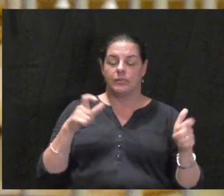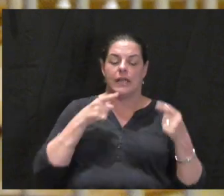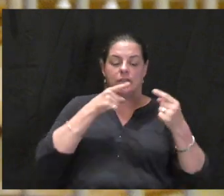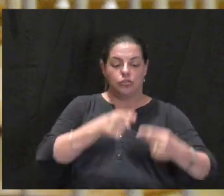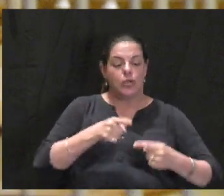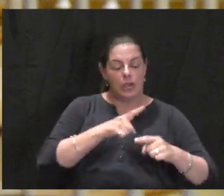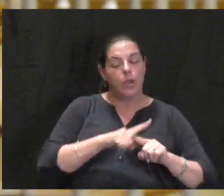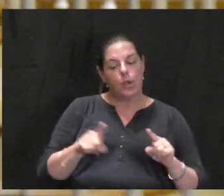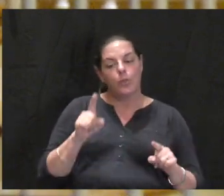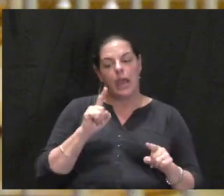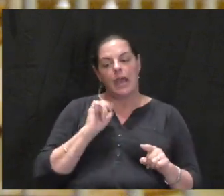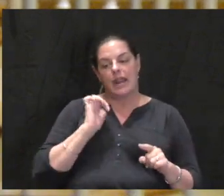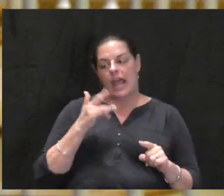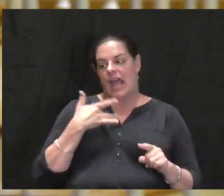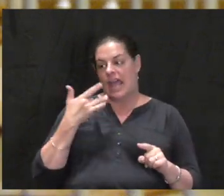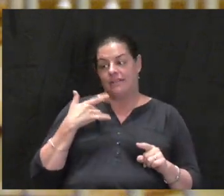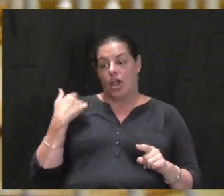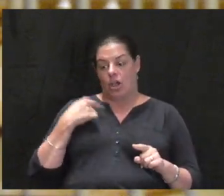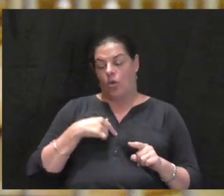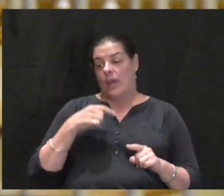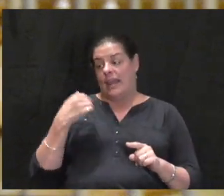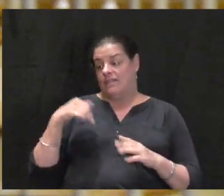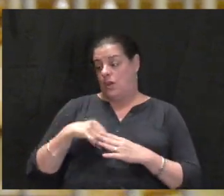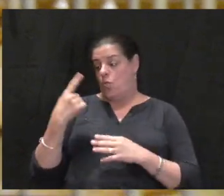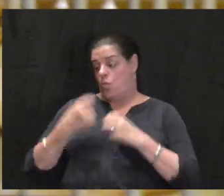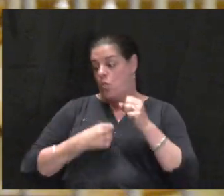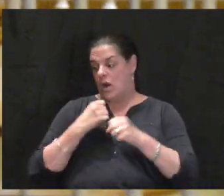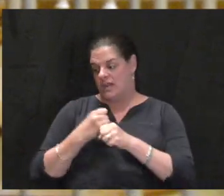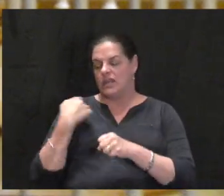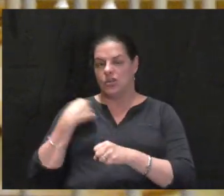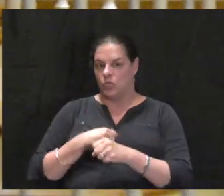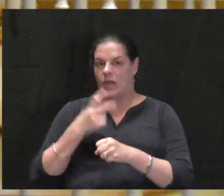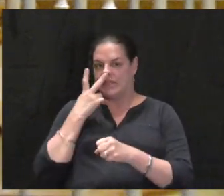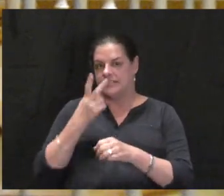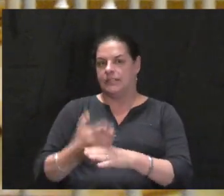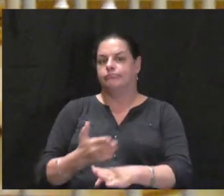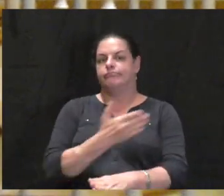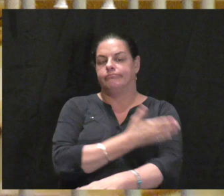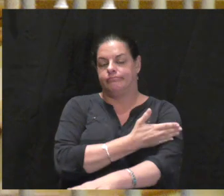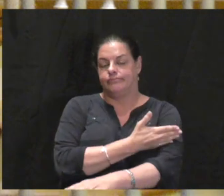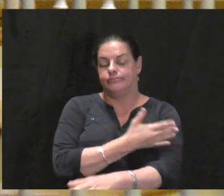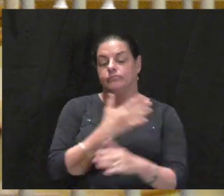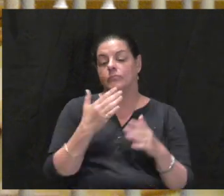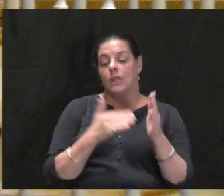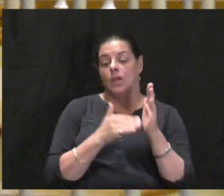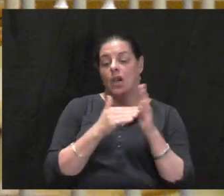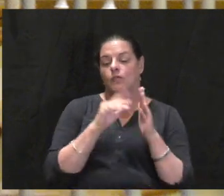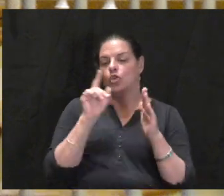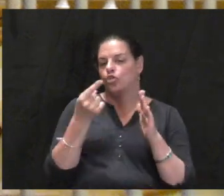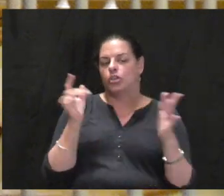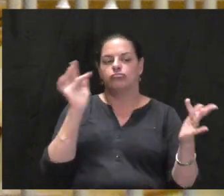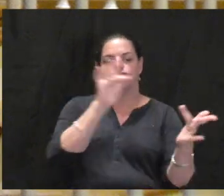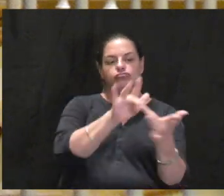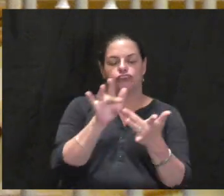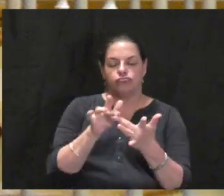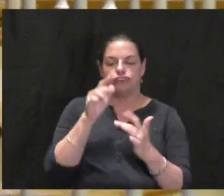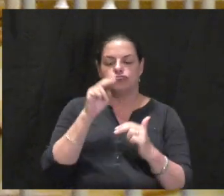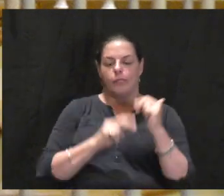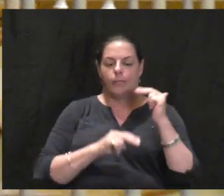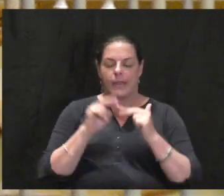with the district so that people feel connected to us. The last little piece I'll talk about is just around